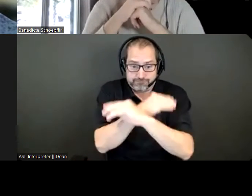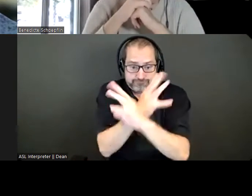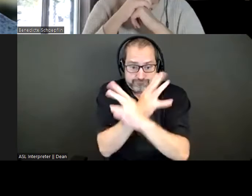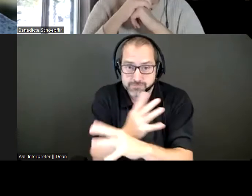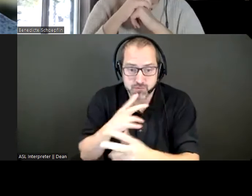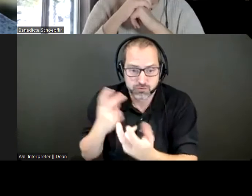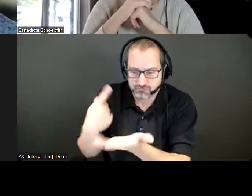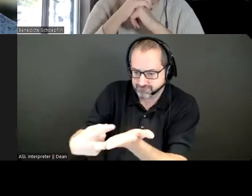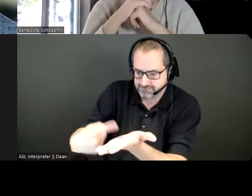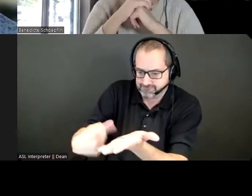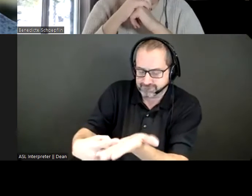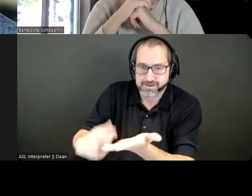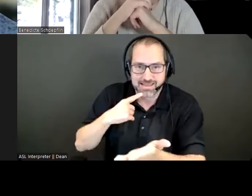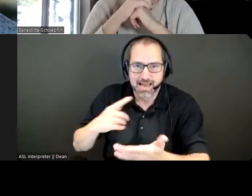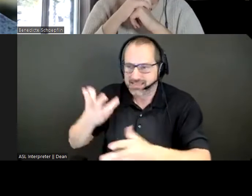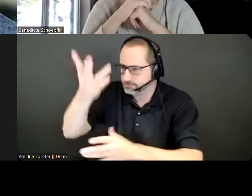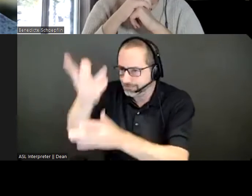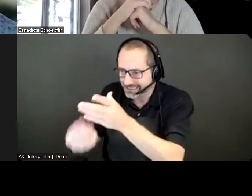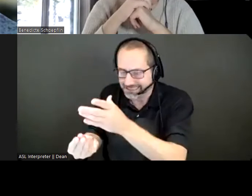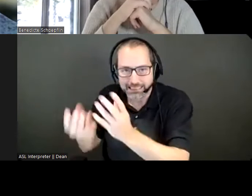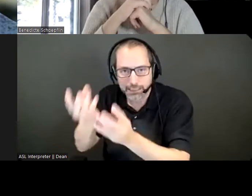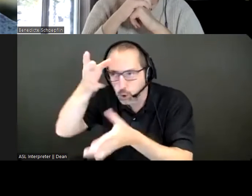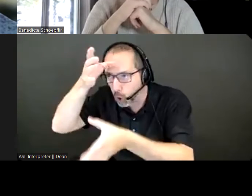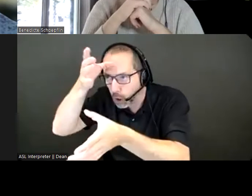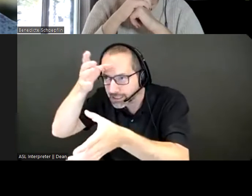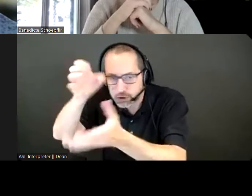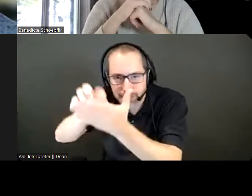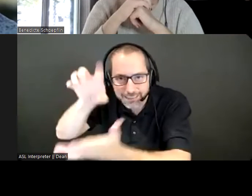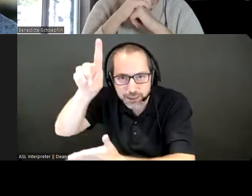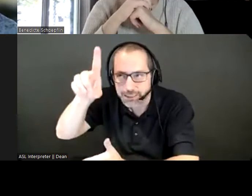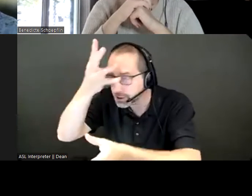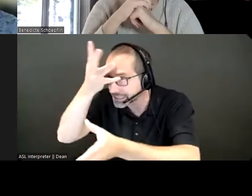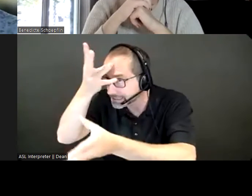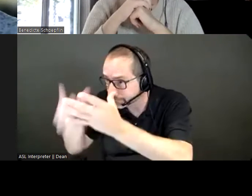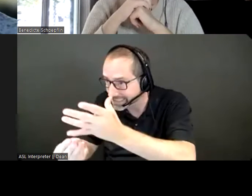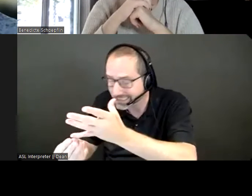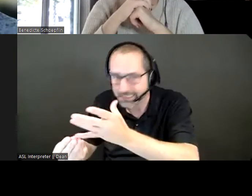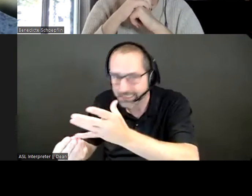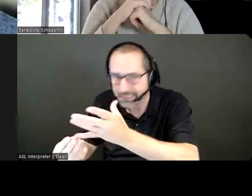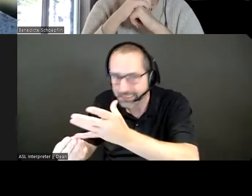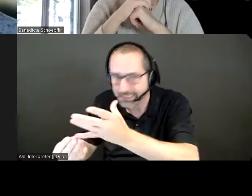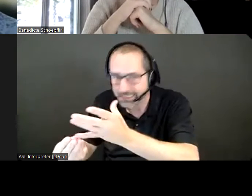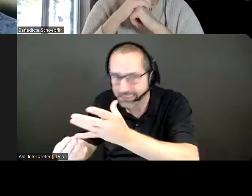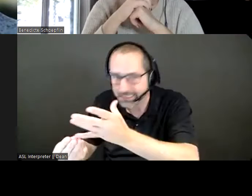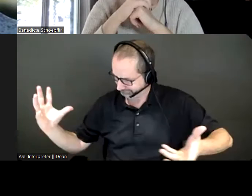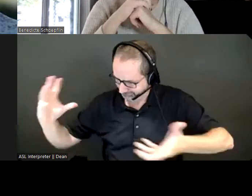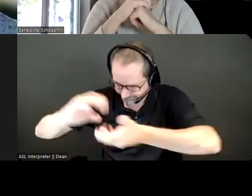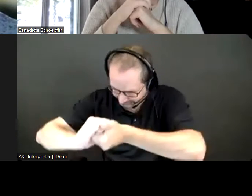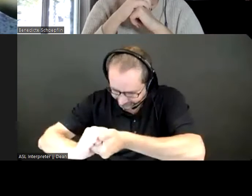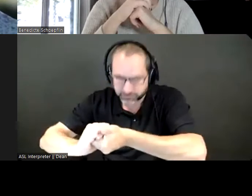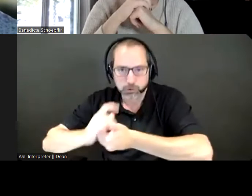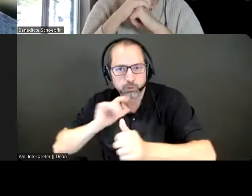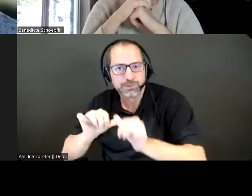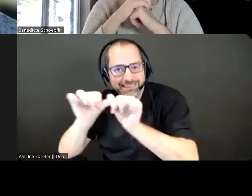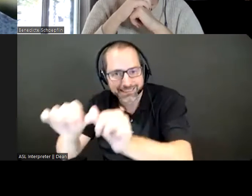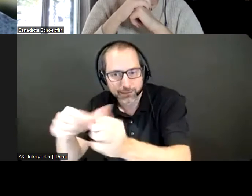around, the knowledge and education, but also build those partnerships where we can continue these conversations in a bigger